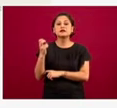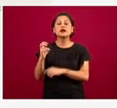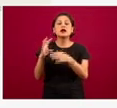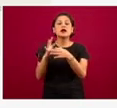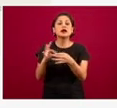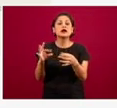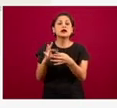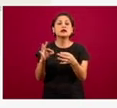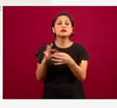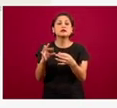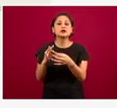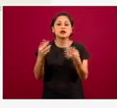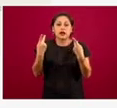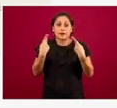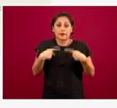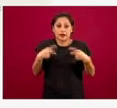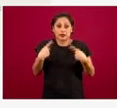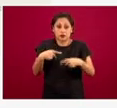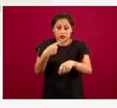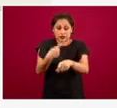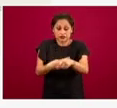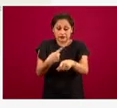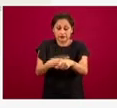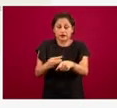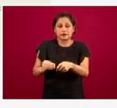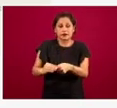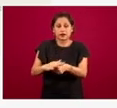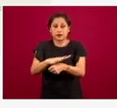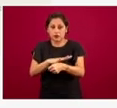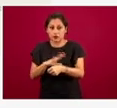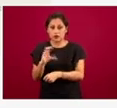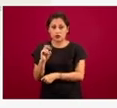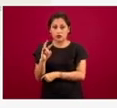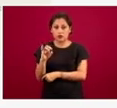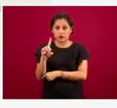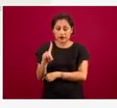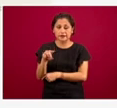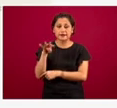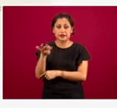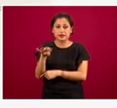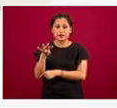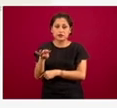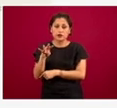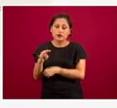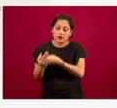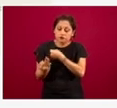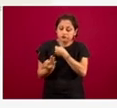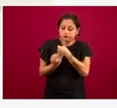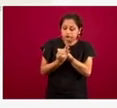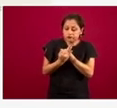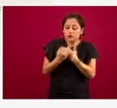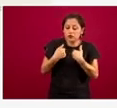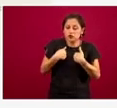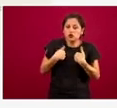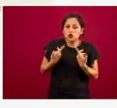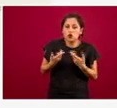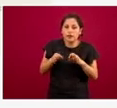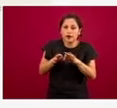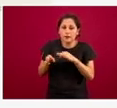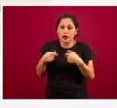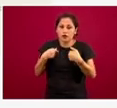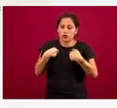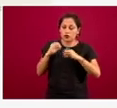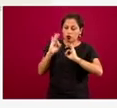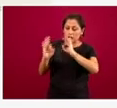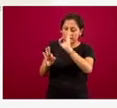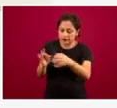Here we have the protocol for the prevention of disease and infection regarding